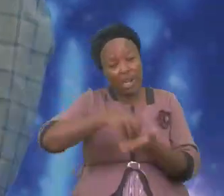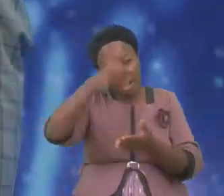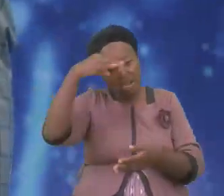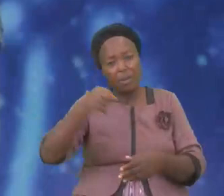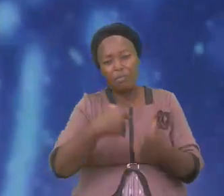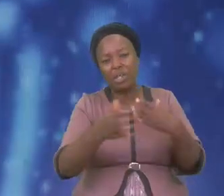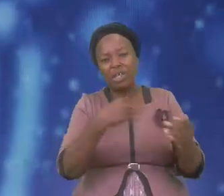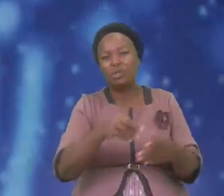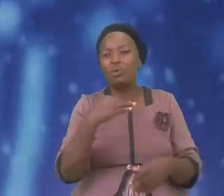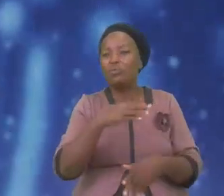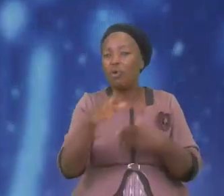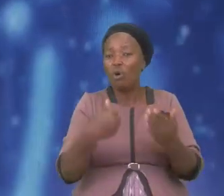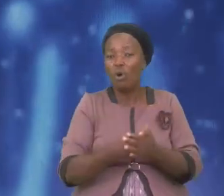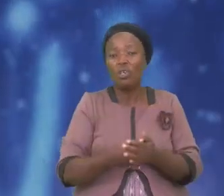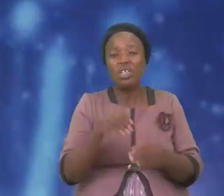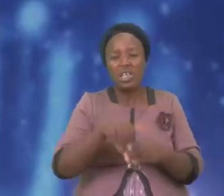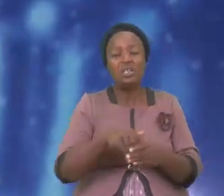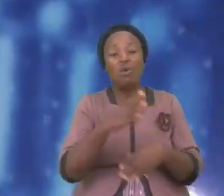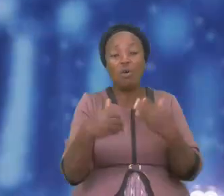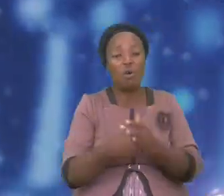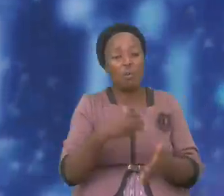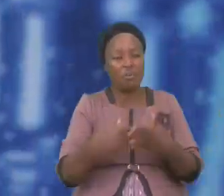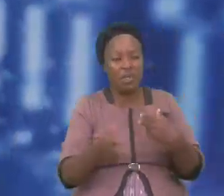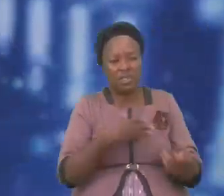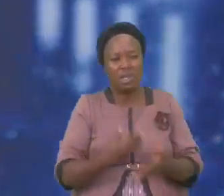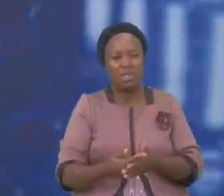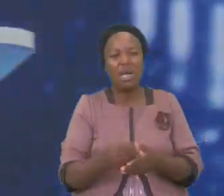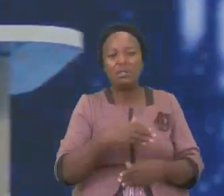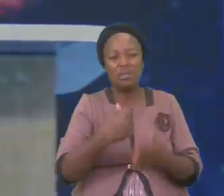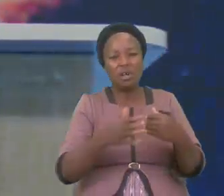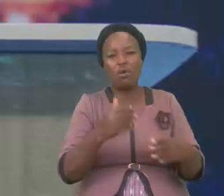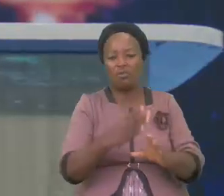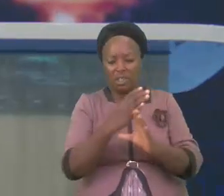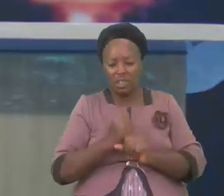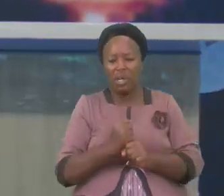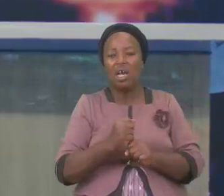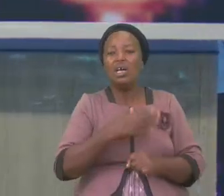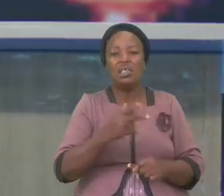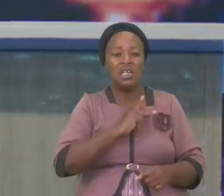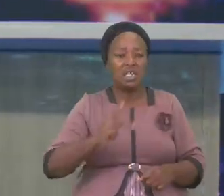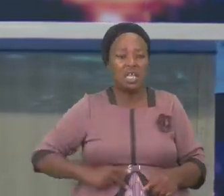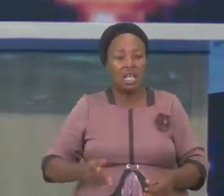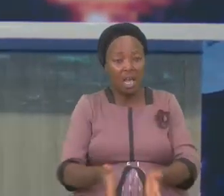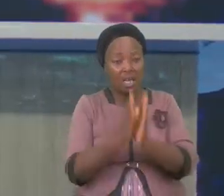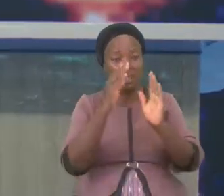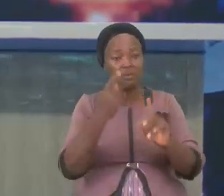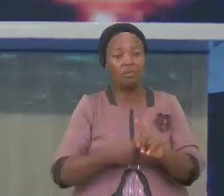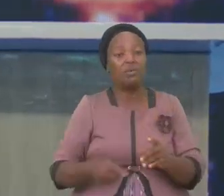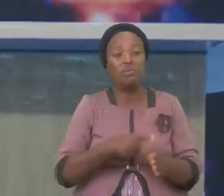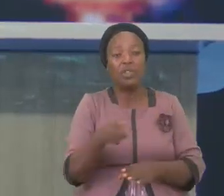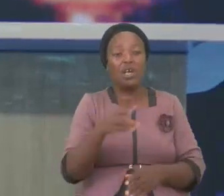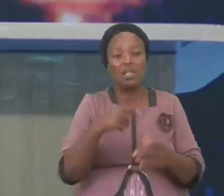king inquired of them. He found them better than all